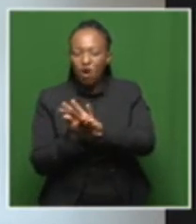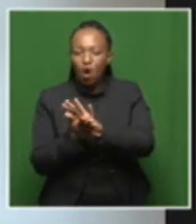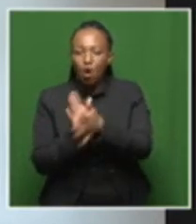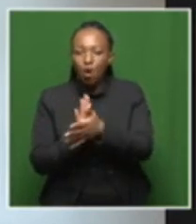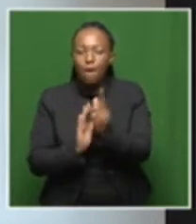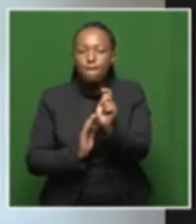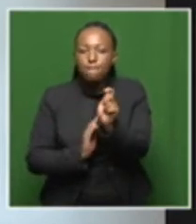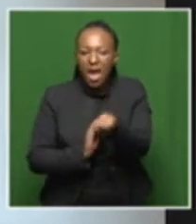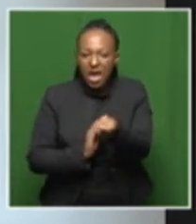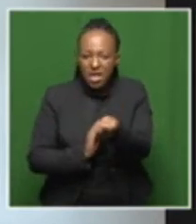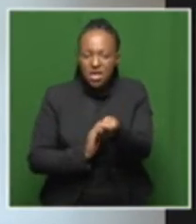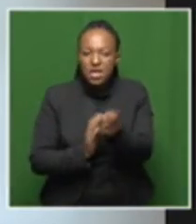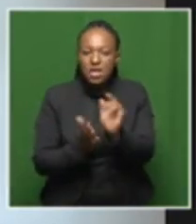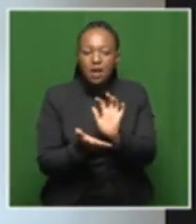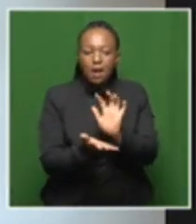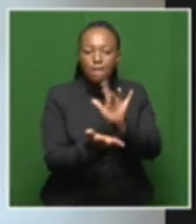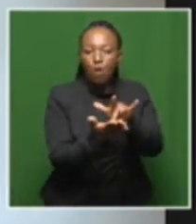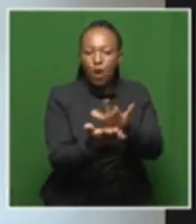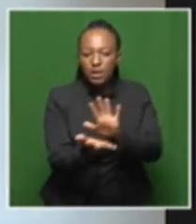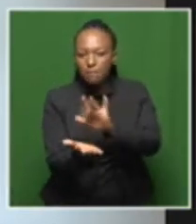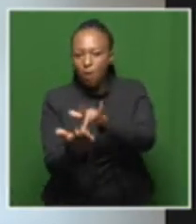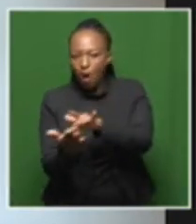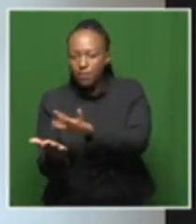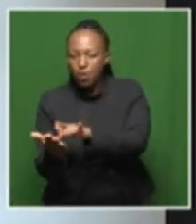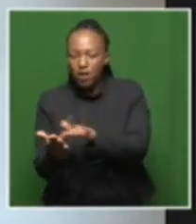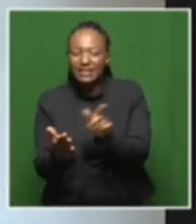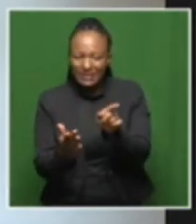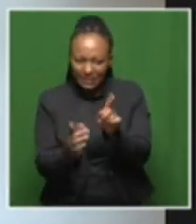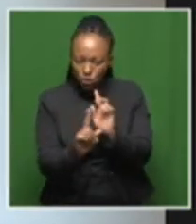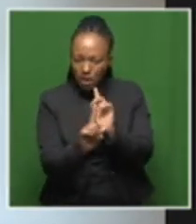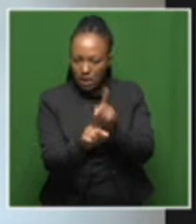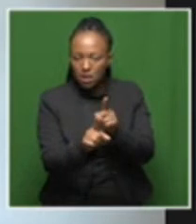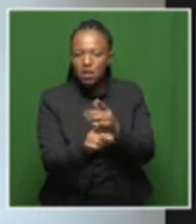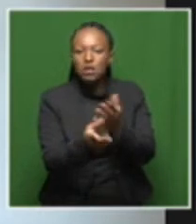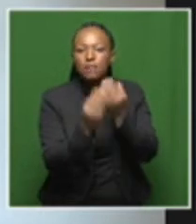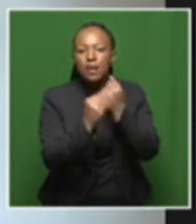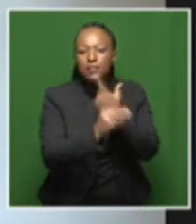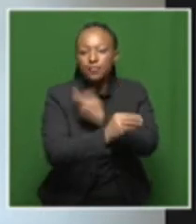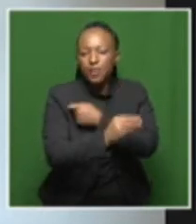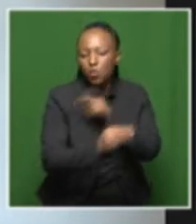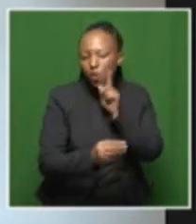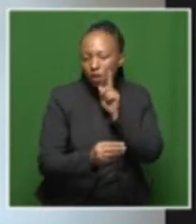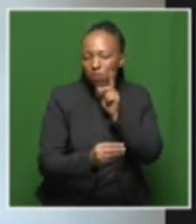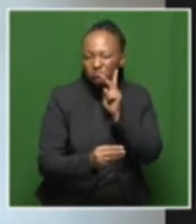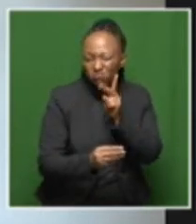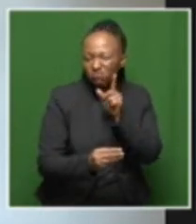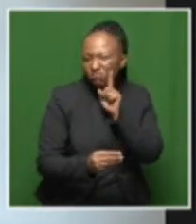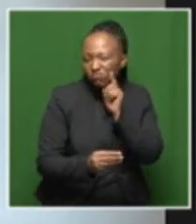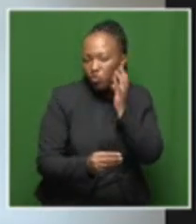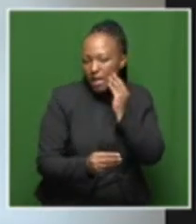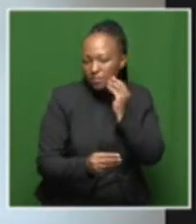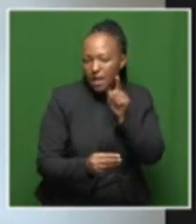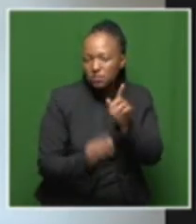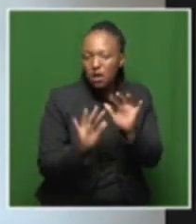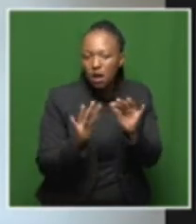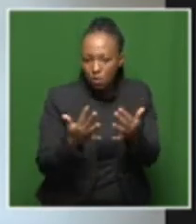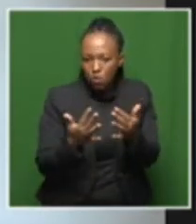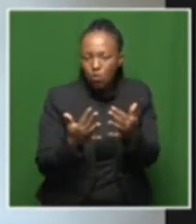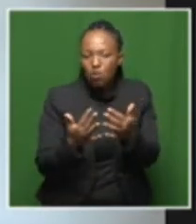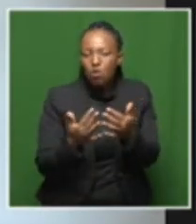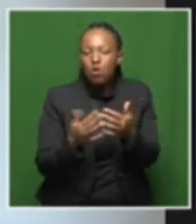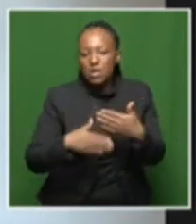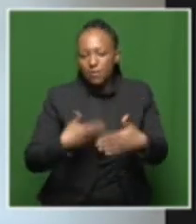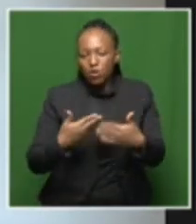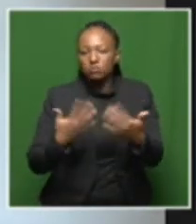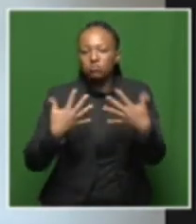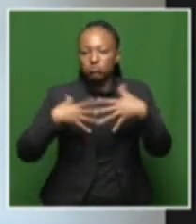and I'm sure that we'll get feedback on that, and whatever lessons have been learned there will be extended into that process.